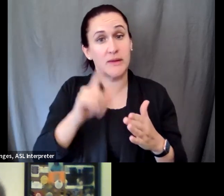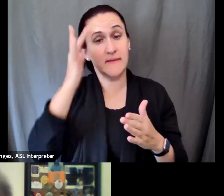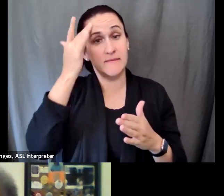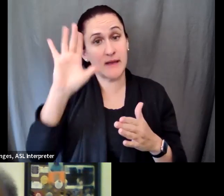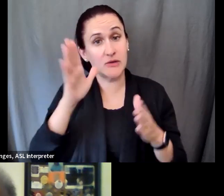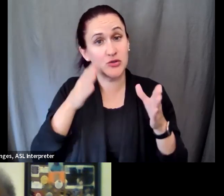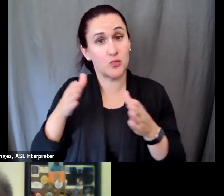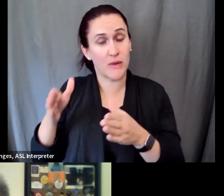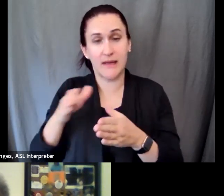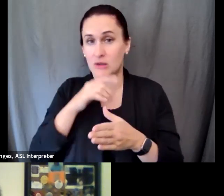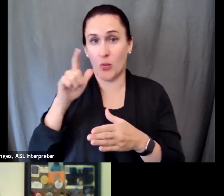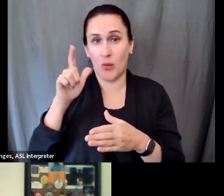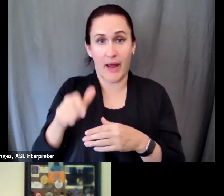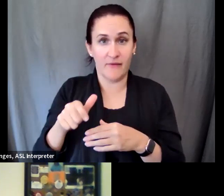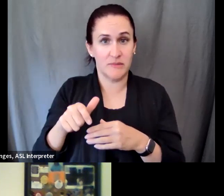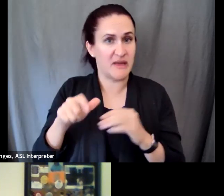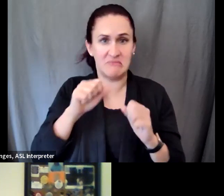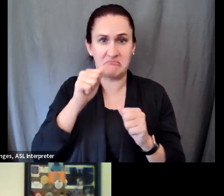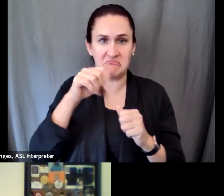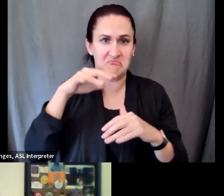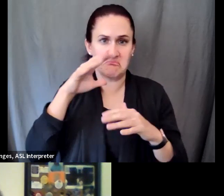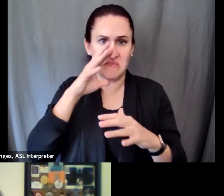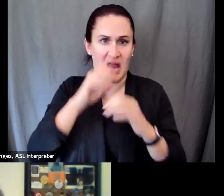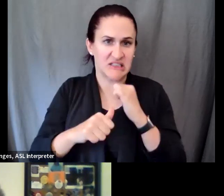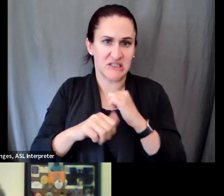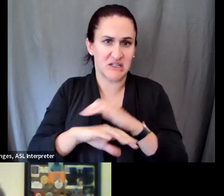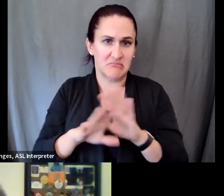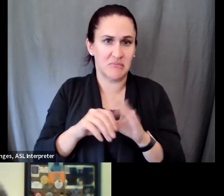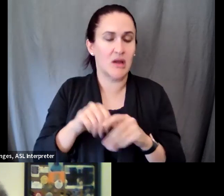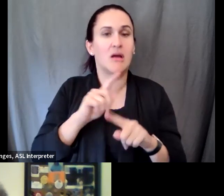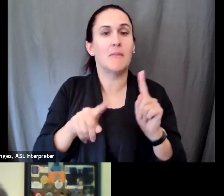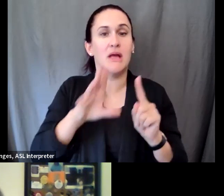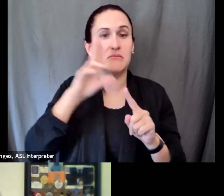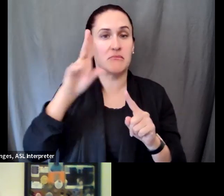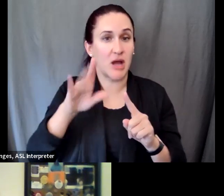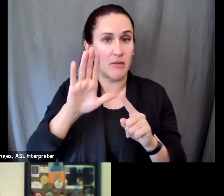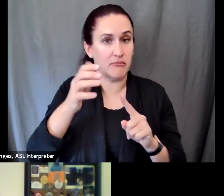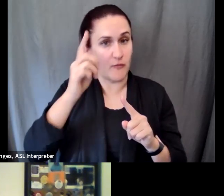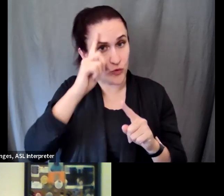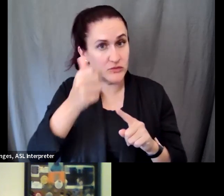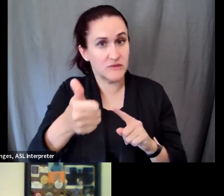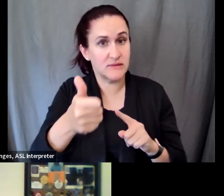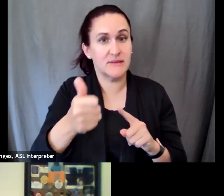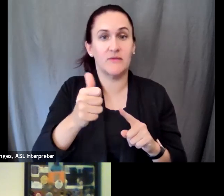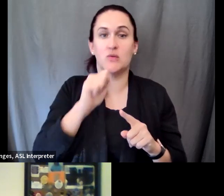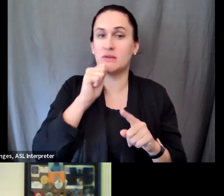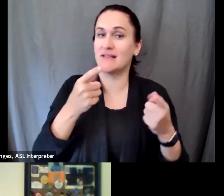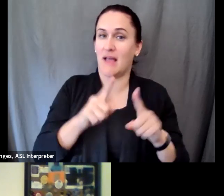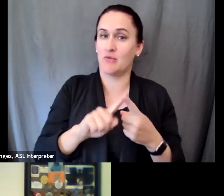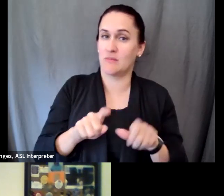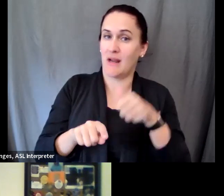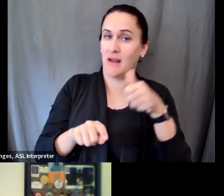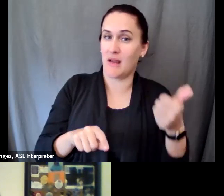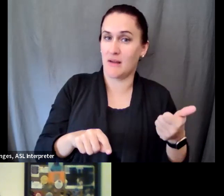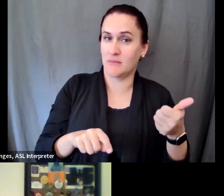way. It's not necessary to be nasty, but speak up on your behalf so it doesn't happen to someone else